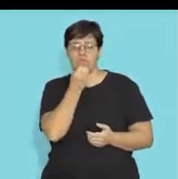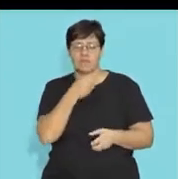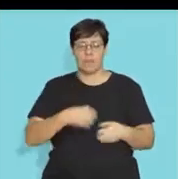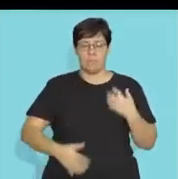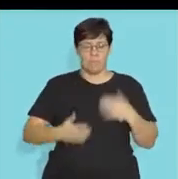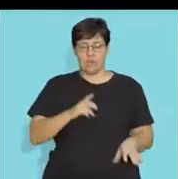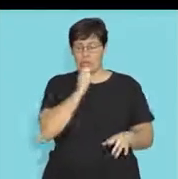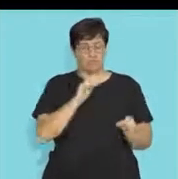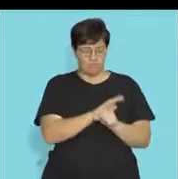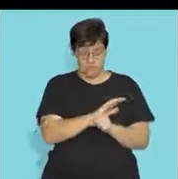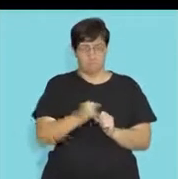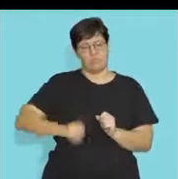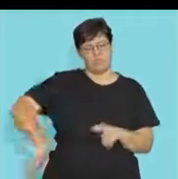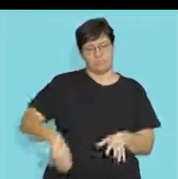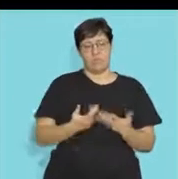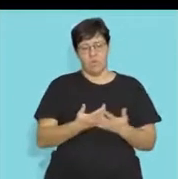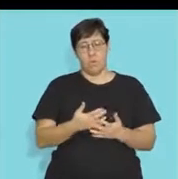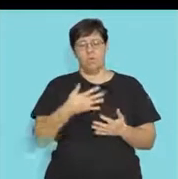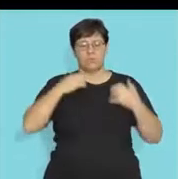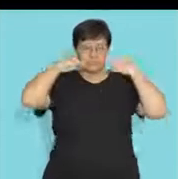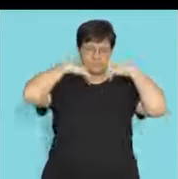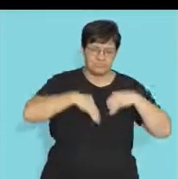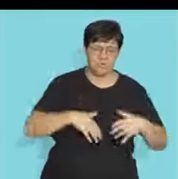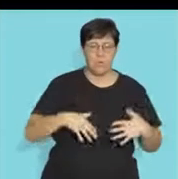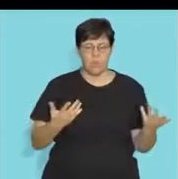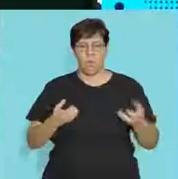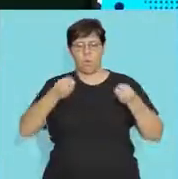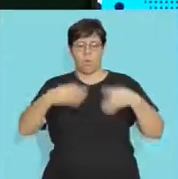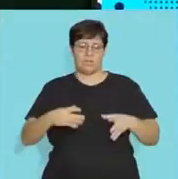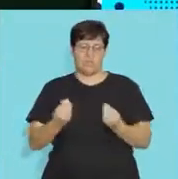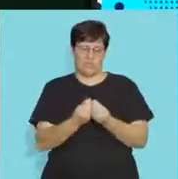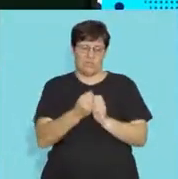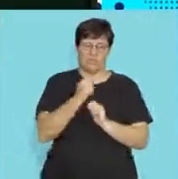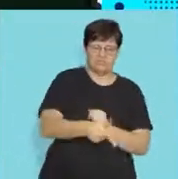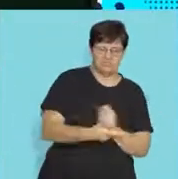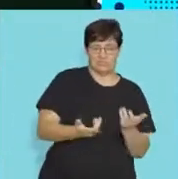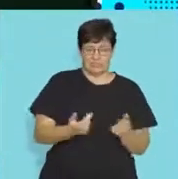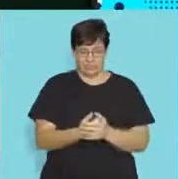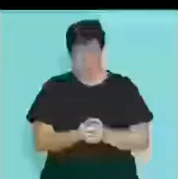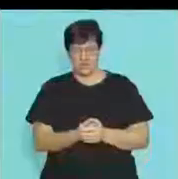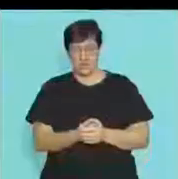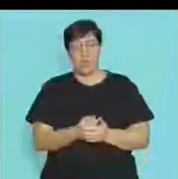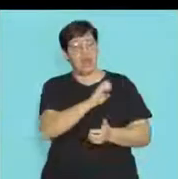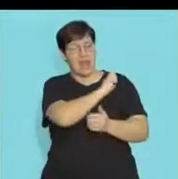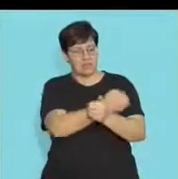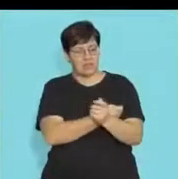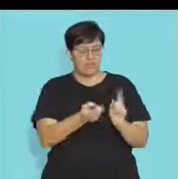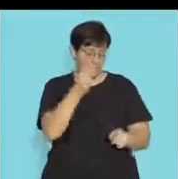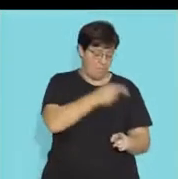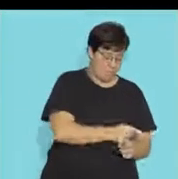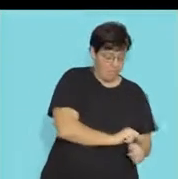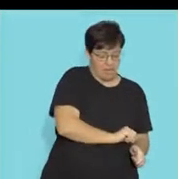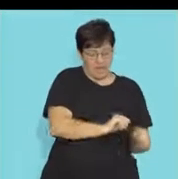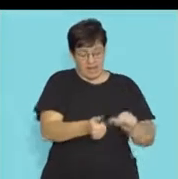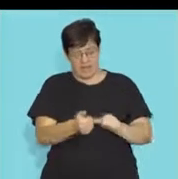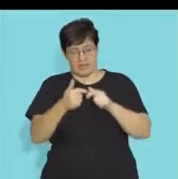being released by the body or lost during respiration or as waste products. So you'll find that energy does move from